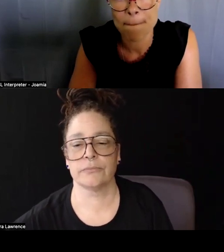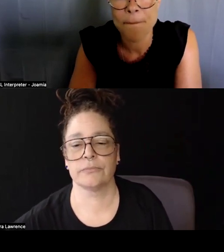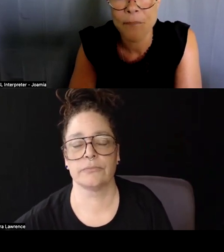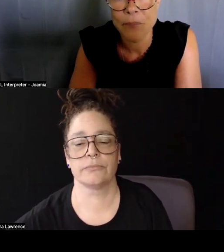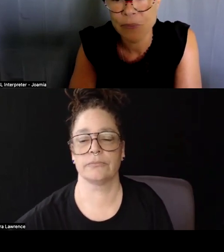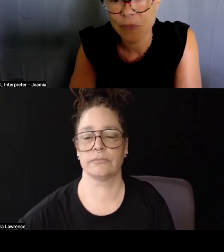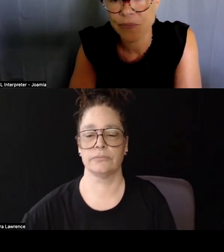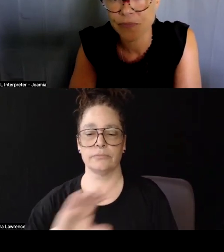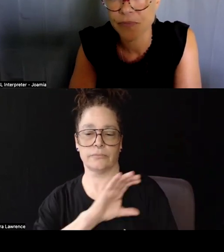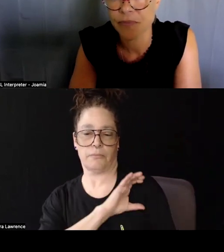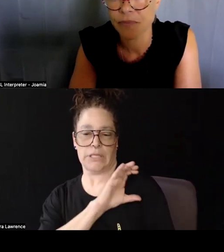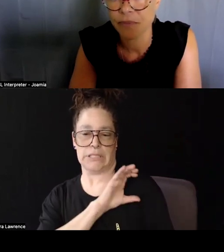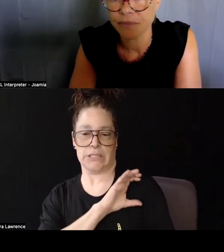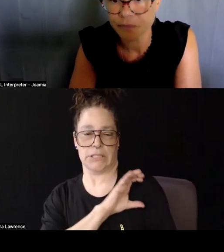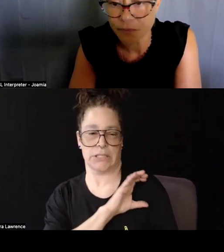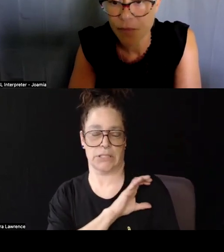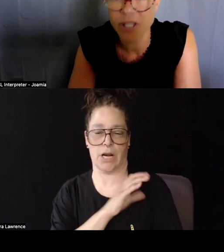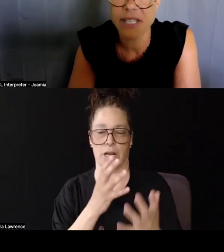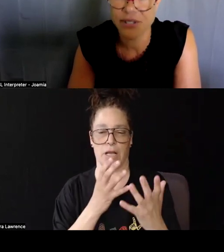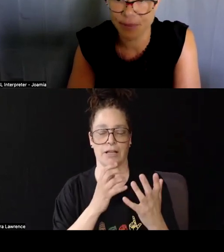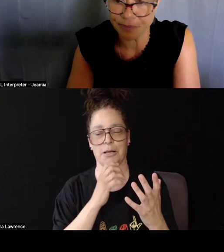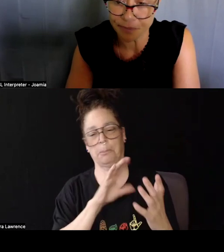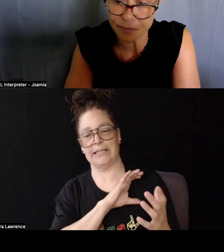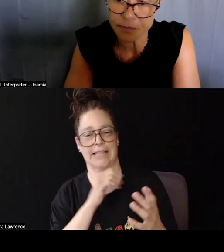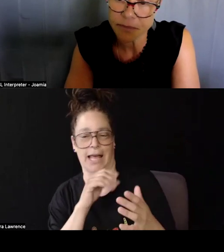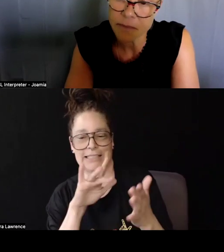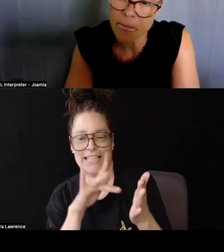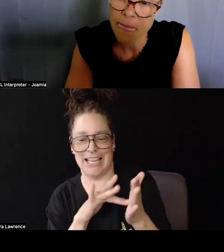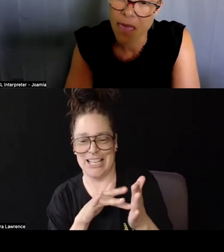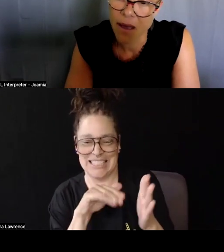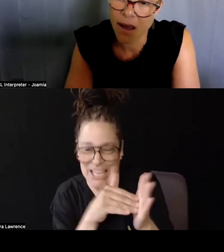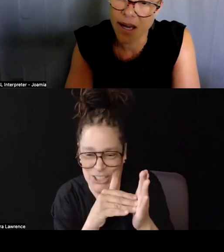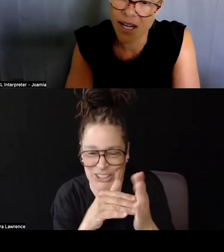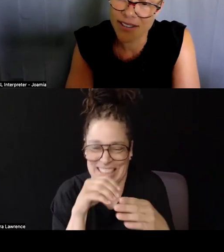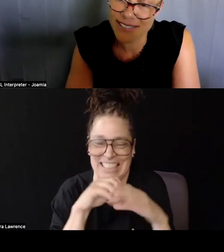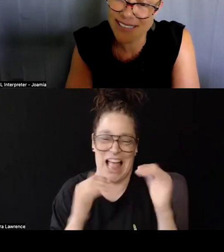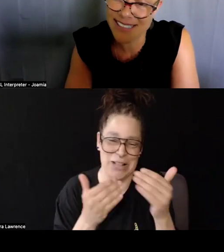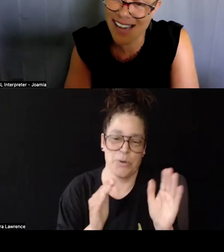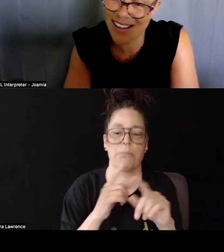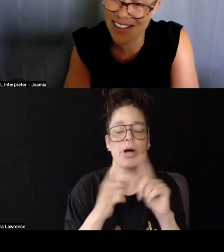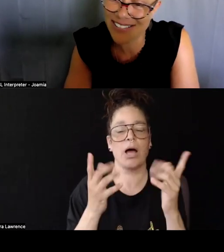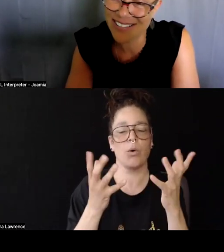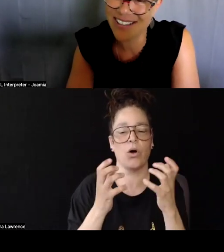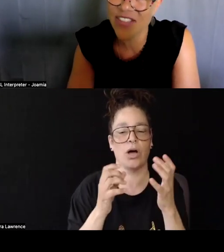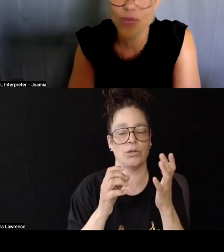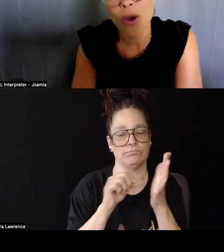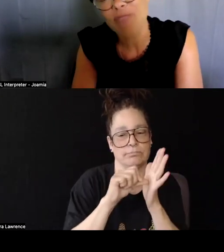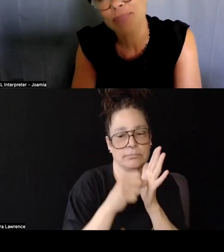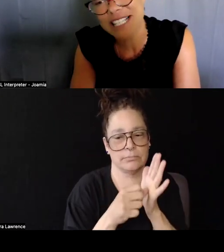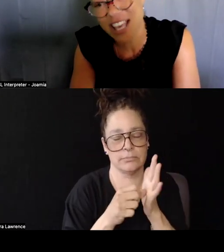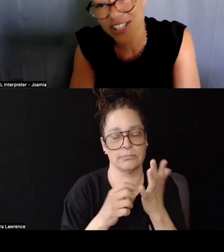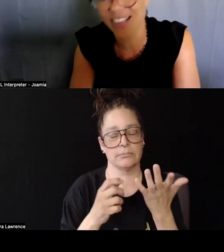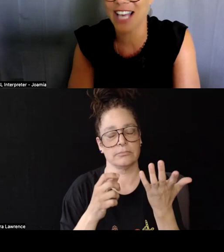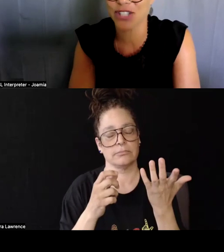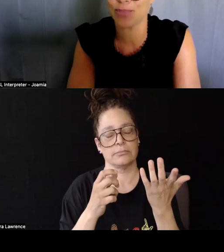Police. It's not, we don't have